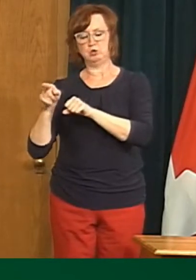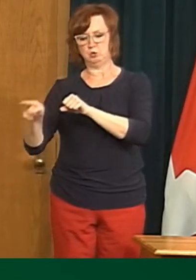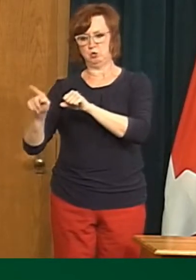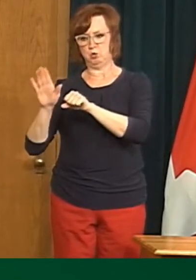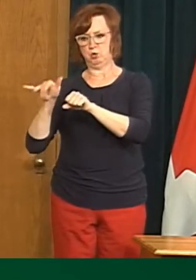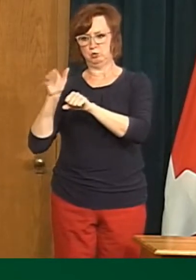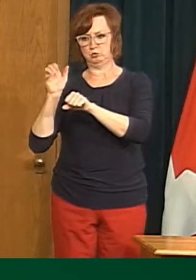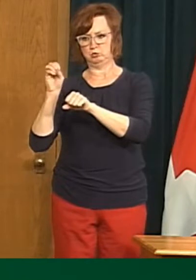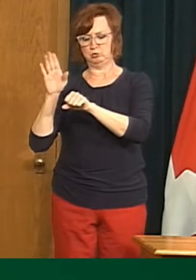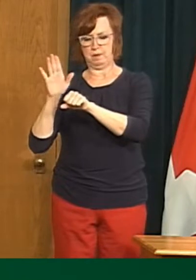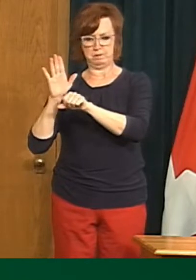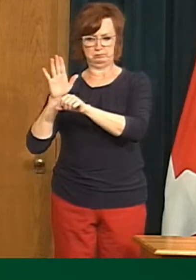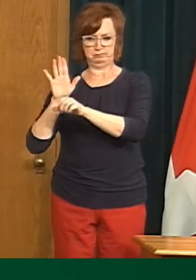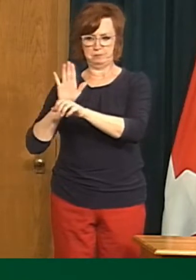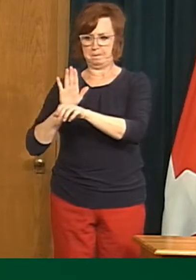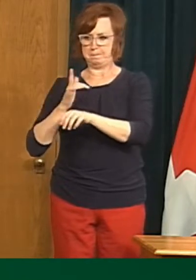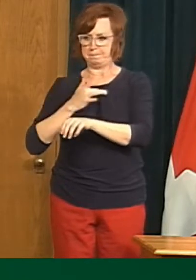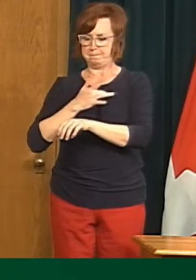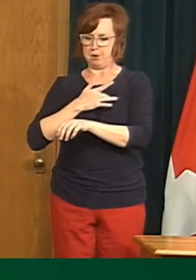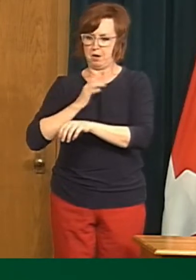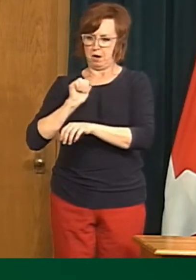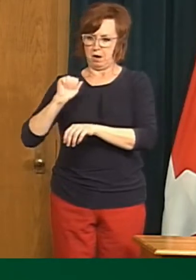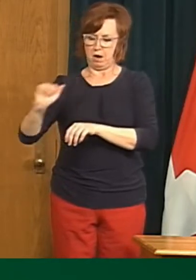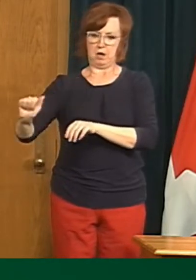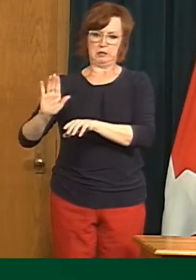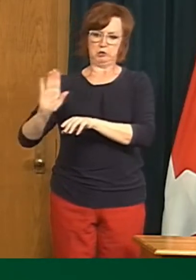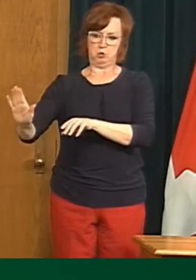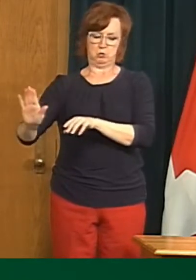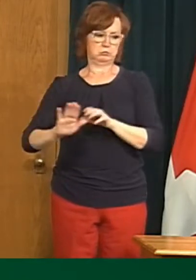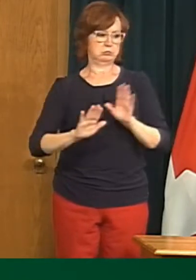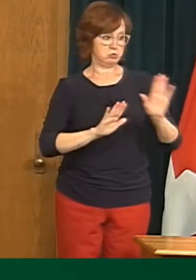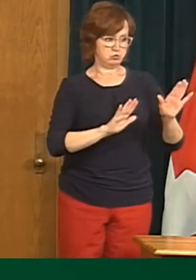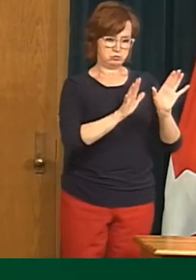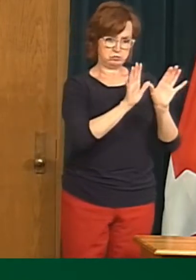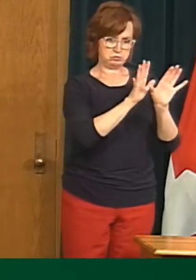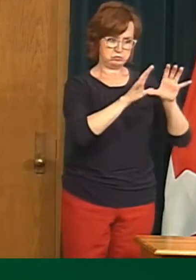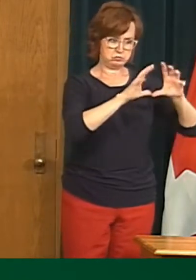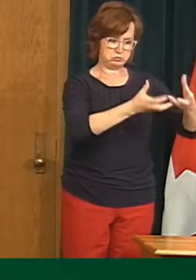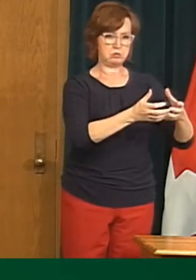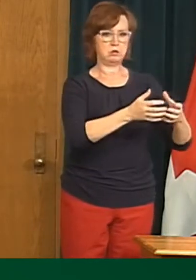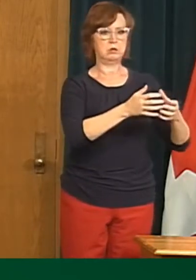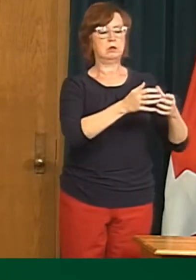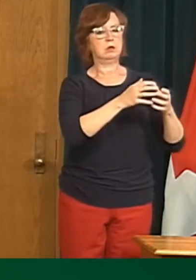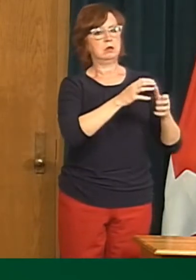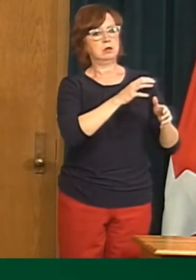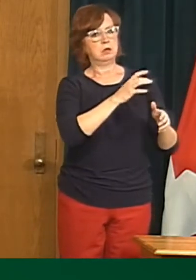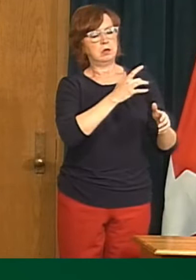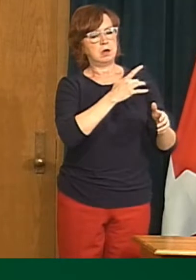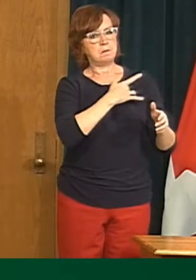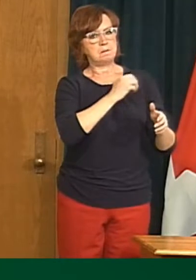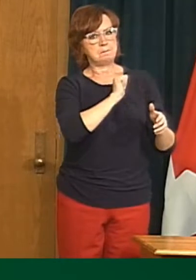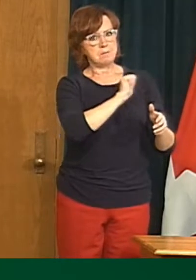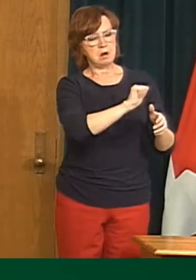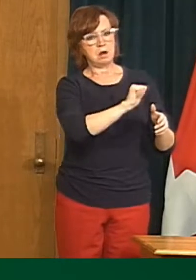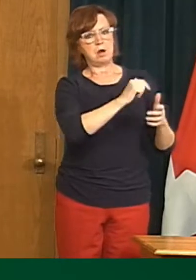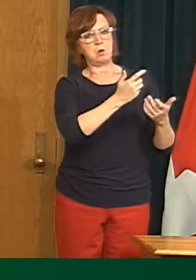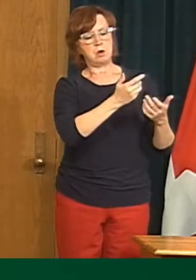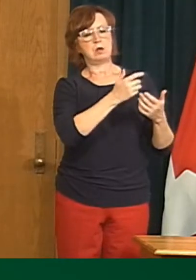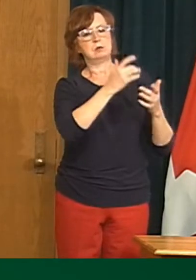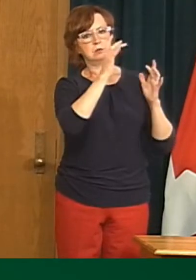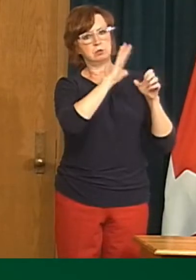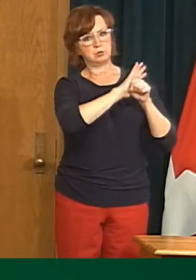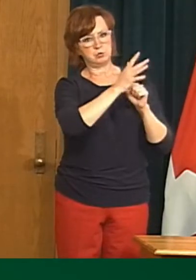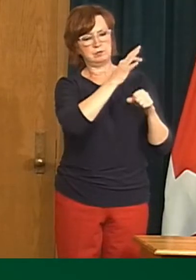So that's that work that is going to be undertaken now as you see those temporary closures or temporary suspensions of